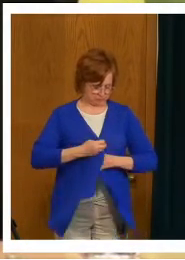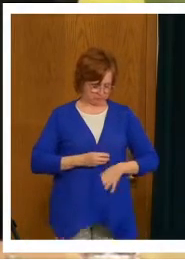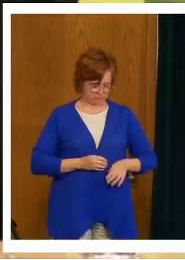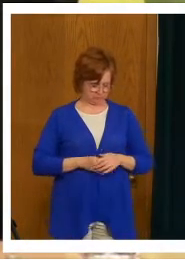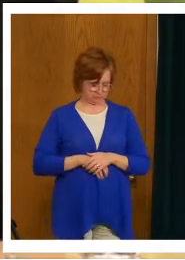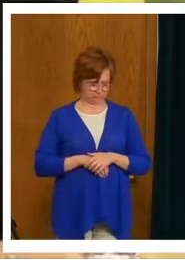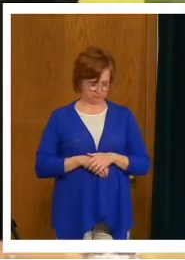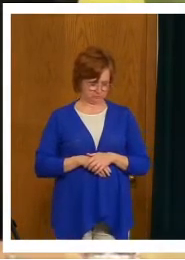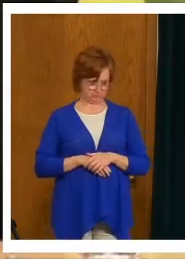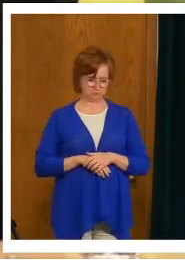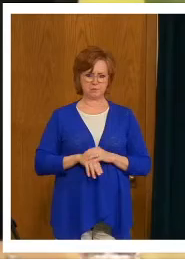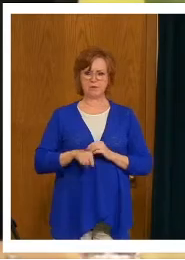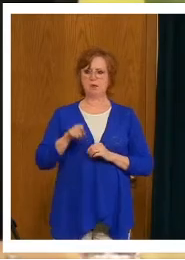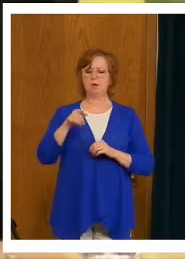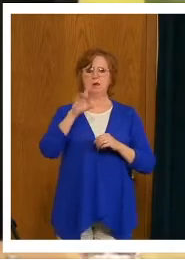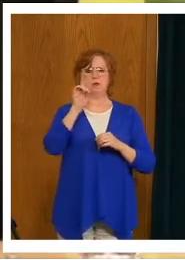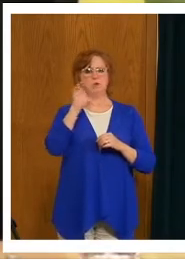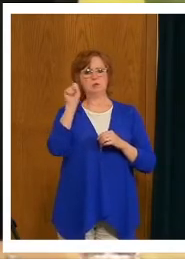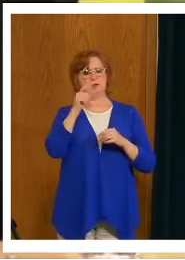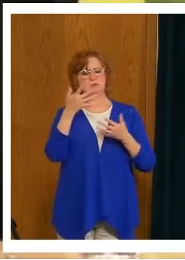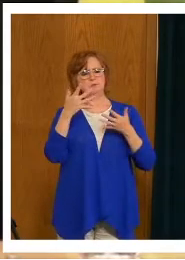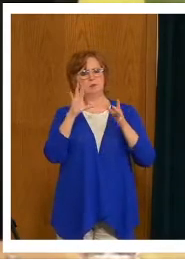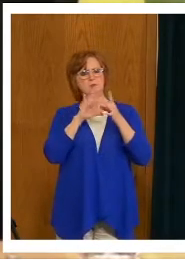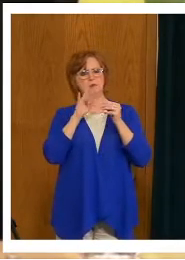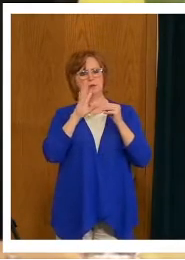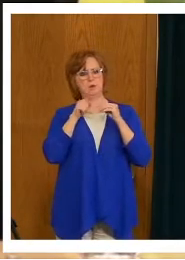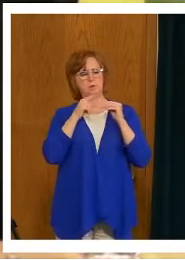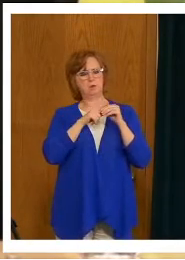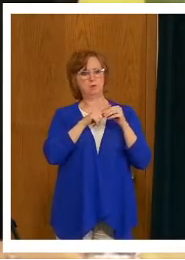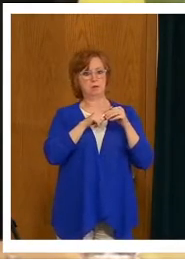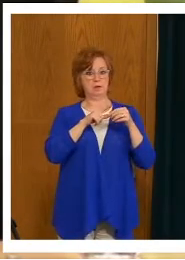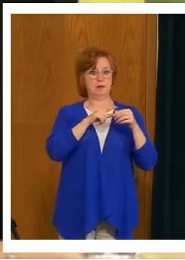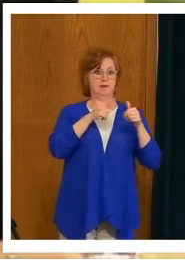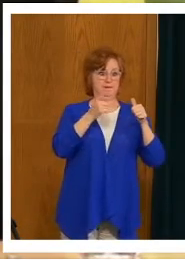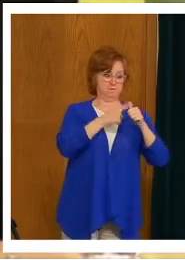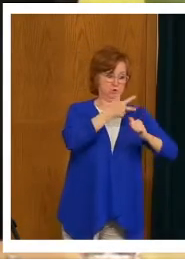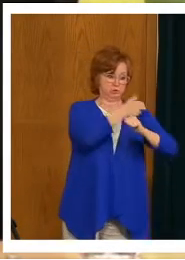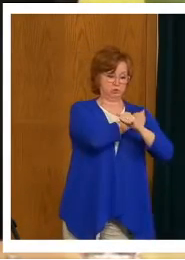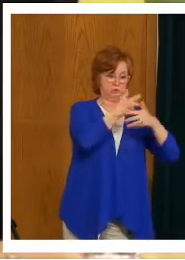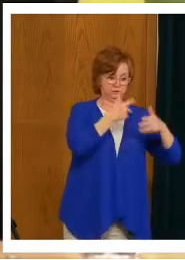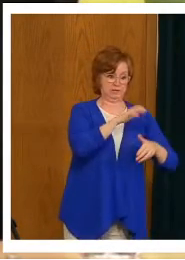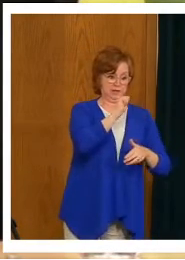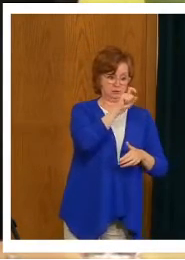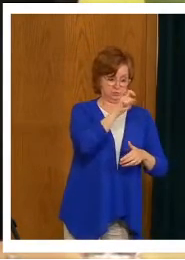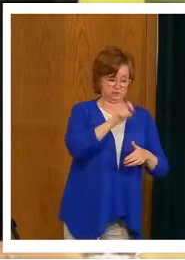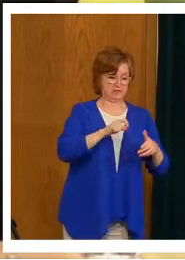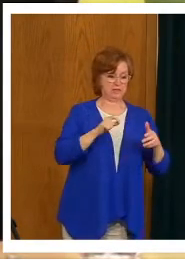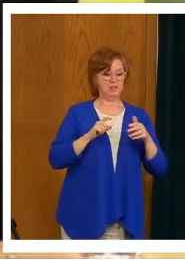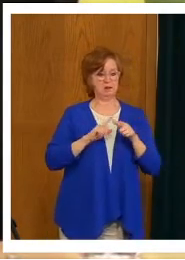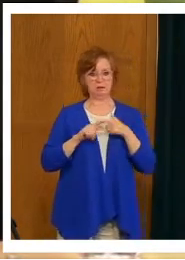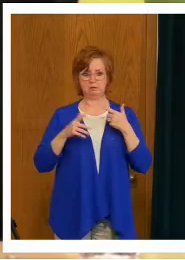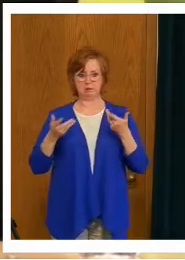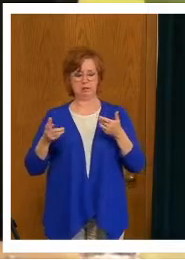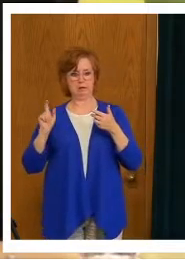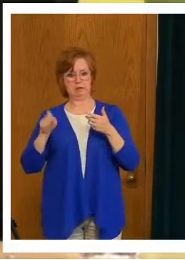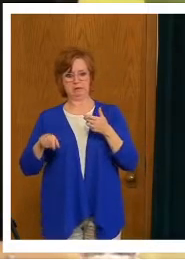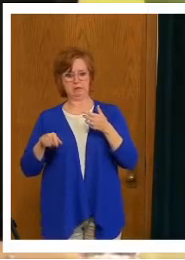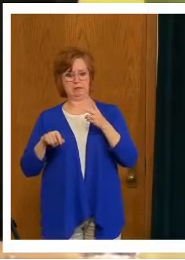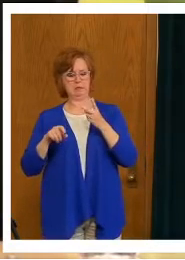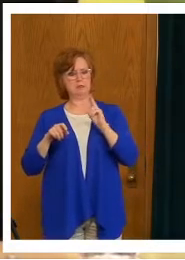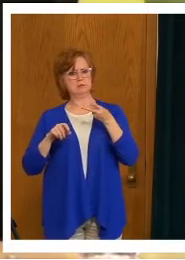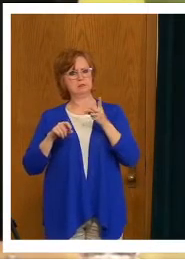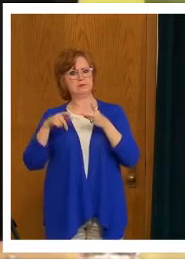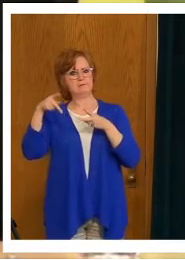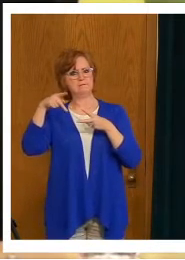using Pfizer for a second dose if the person had gotten AstraZeneca is safe. Does that mean that British study